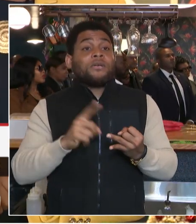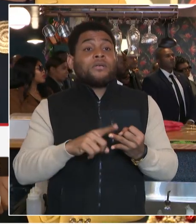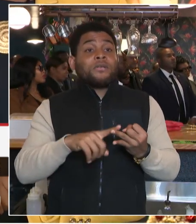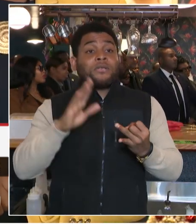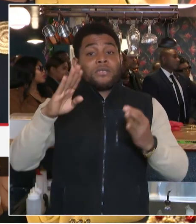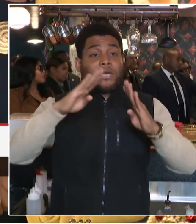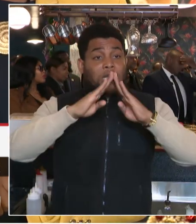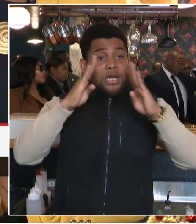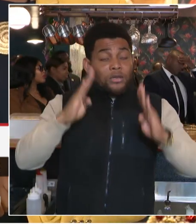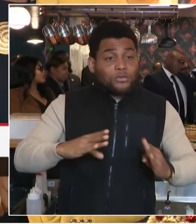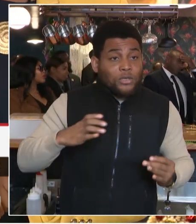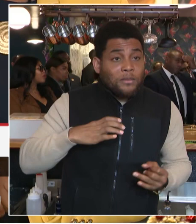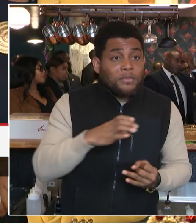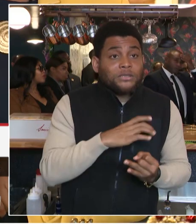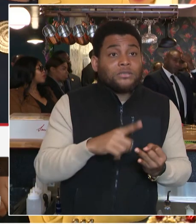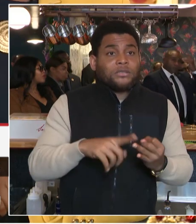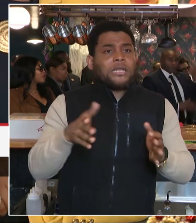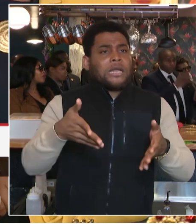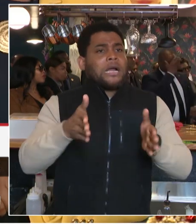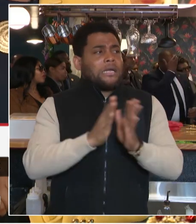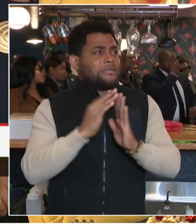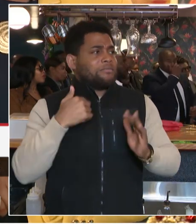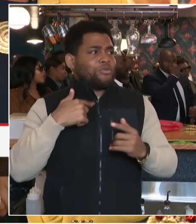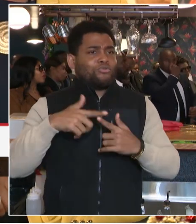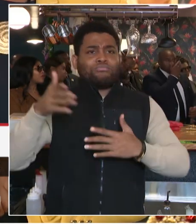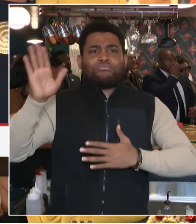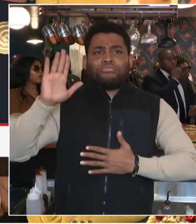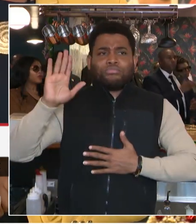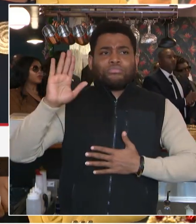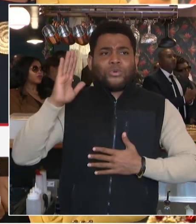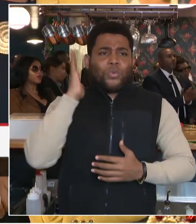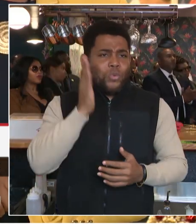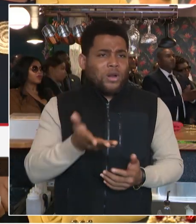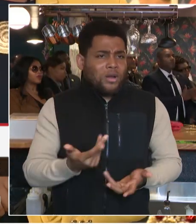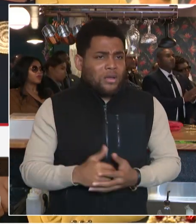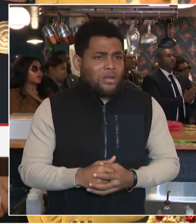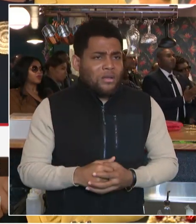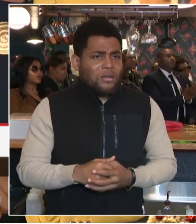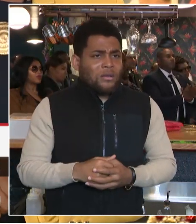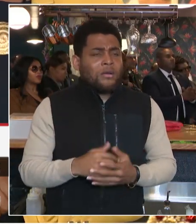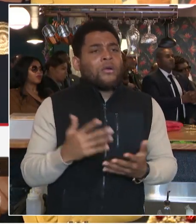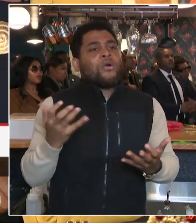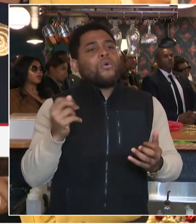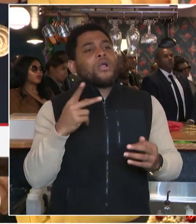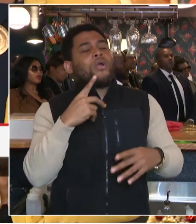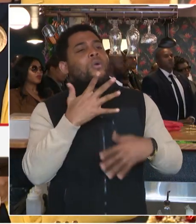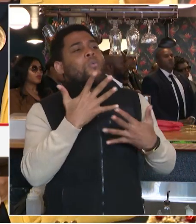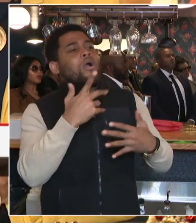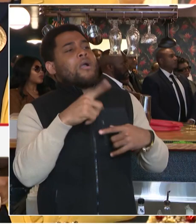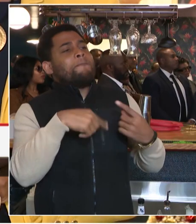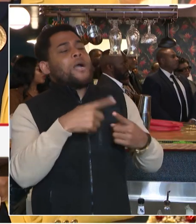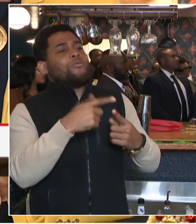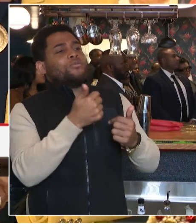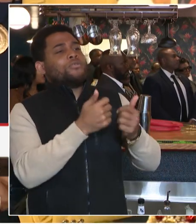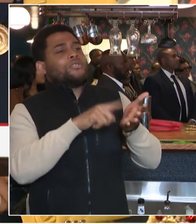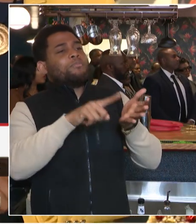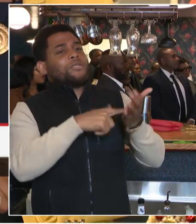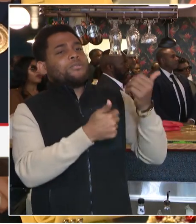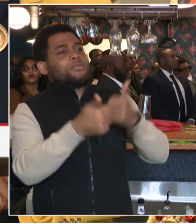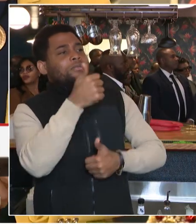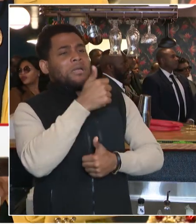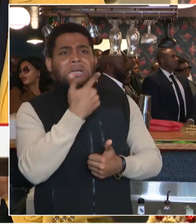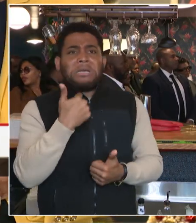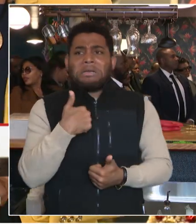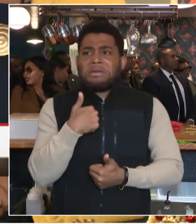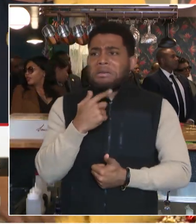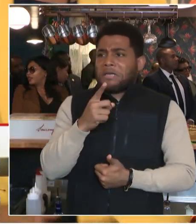No, no word from that yet. I don't know what the status of that is. I appreciate that. Thank you. Can I